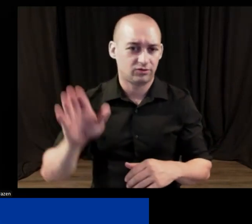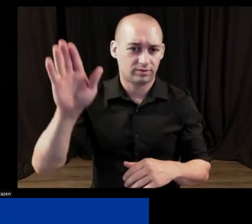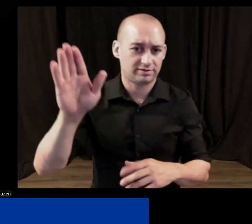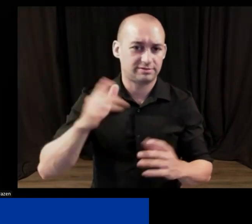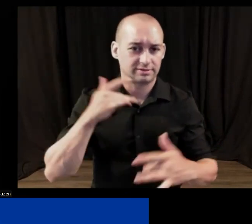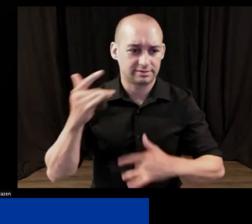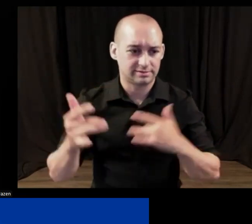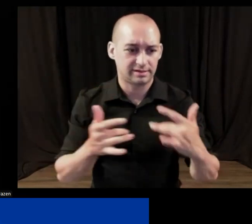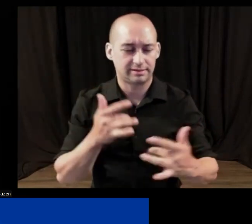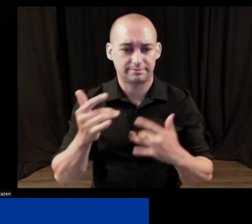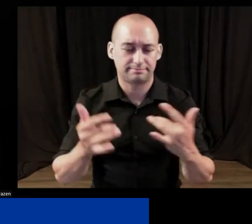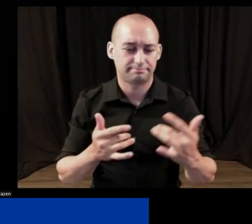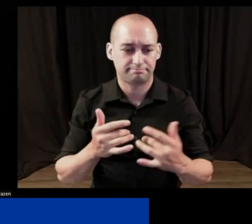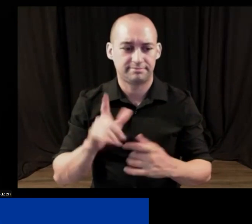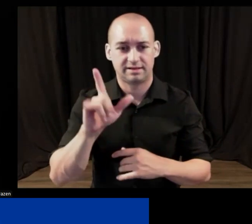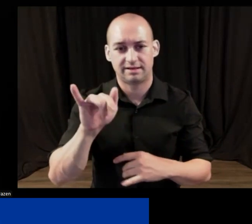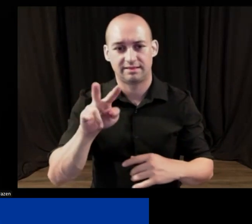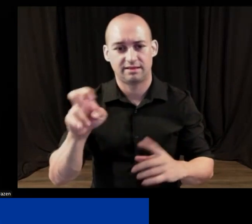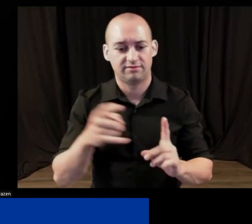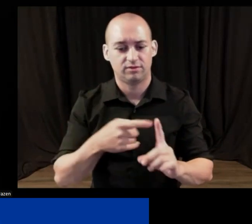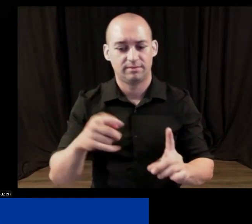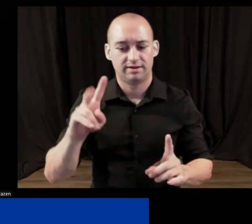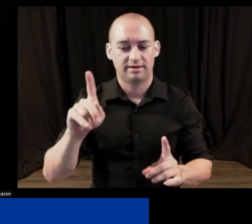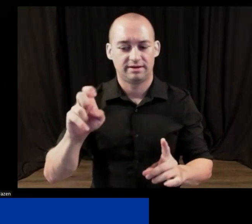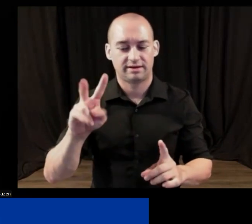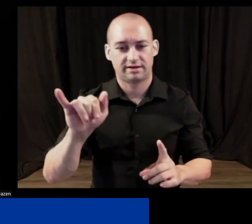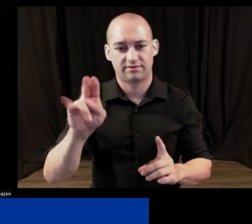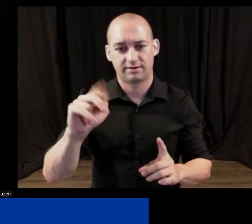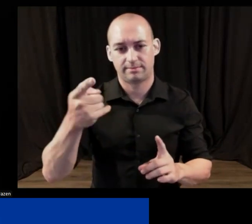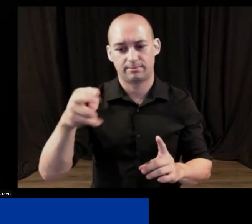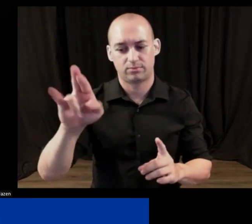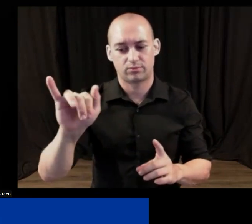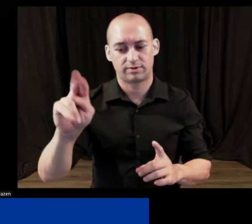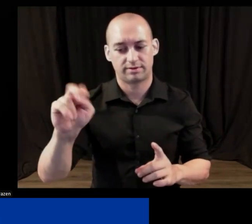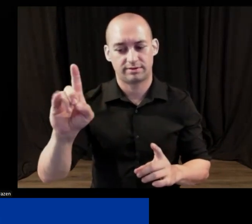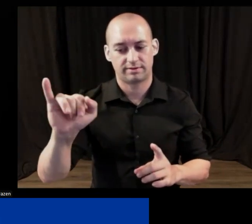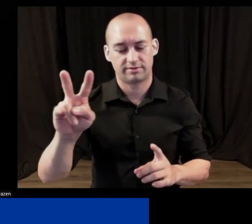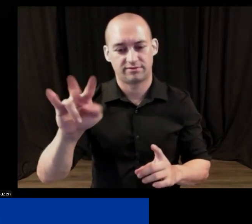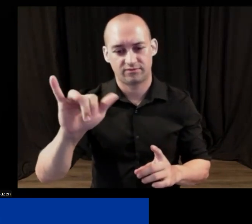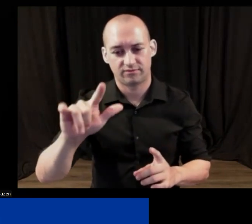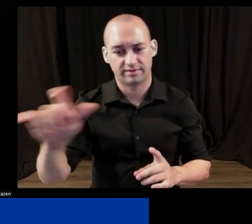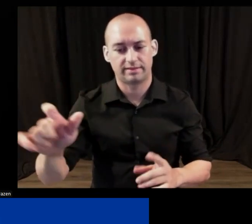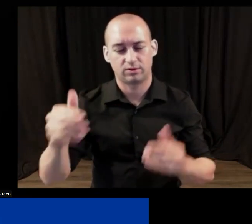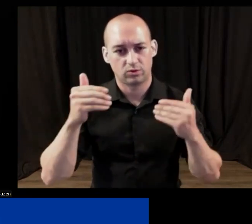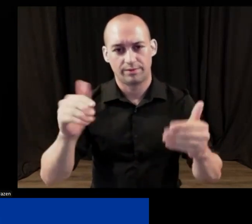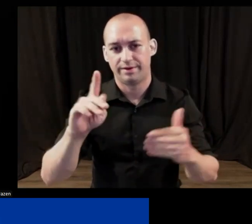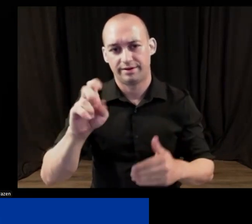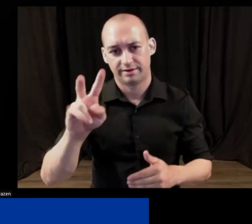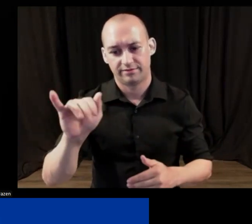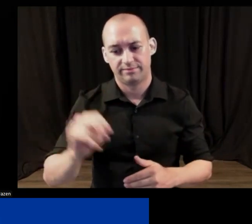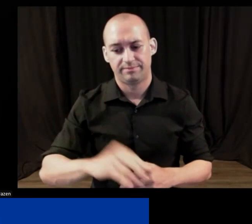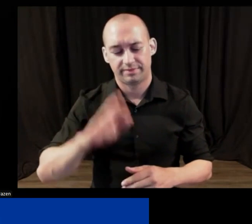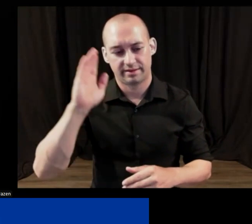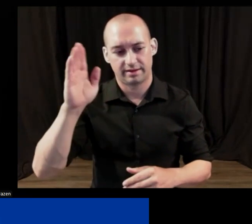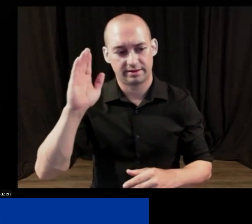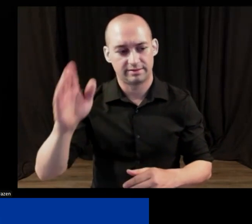to hear live from Kevin Prindeville. Kevin. Go ahead, Kevin. Hi, Sarah.